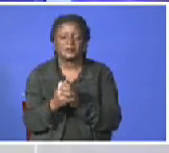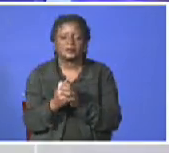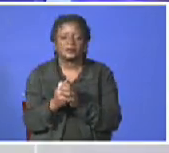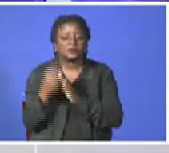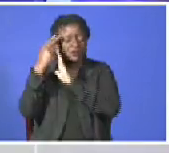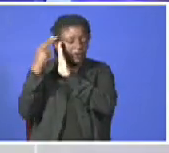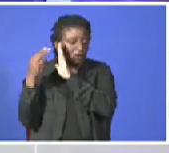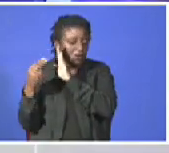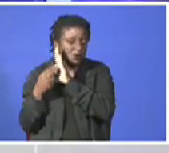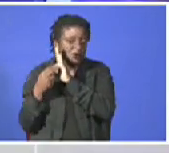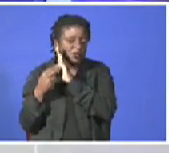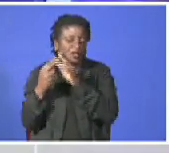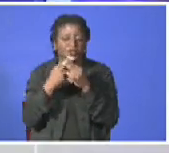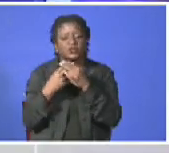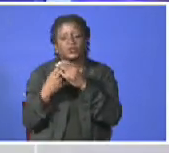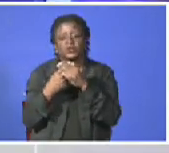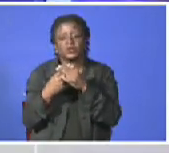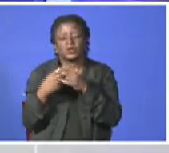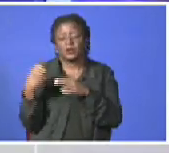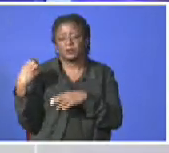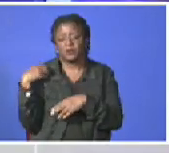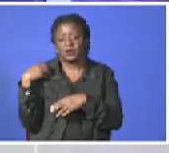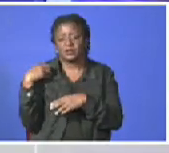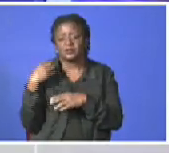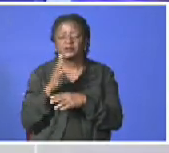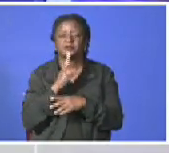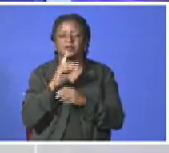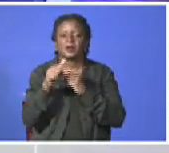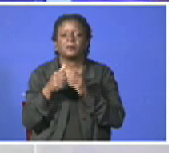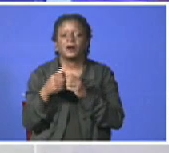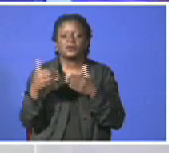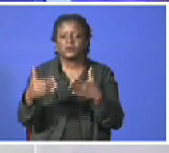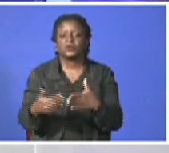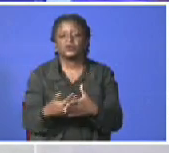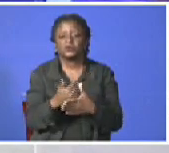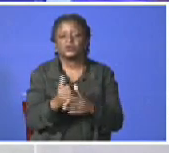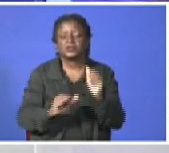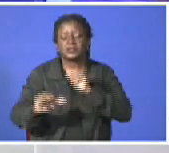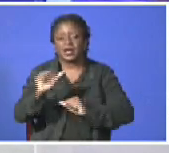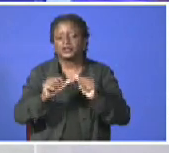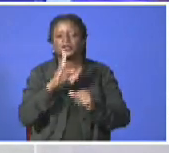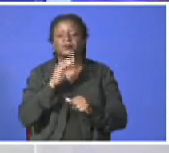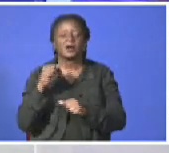Well, the hotel union bosses addressing the latest move by the Atlantis Resort,